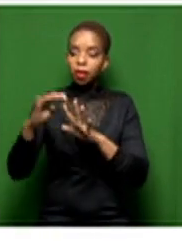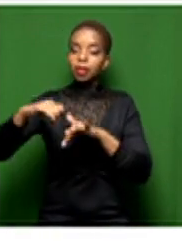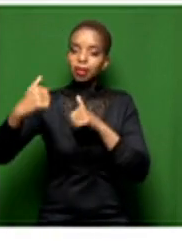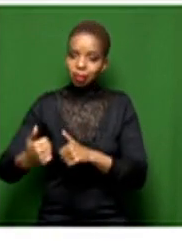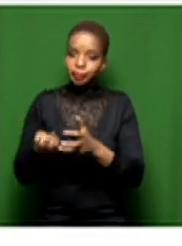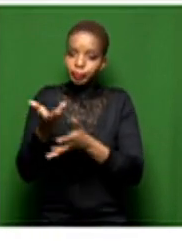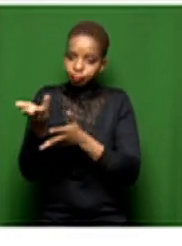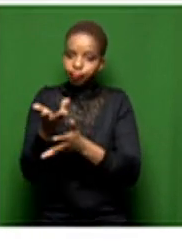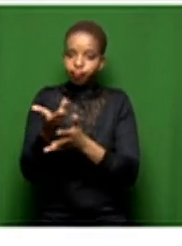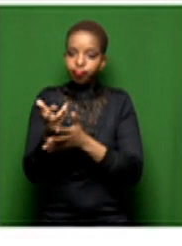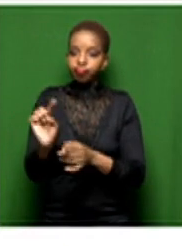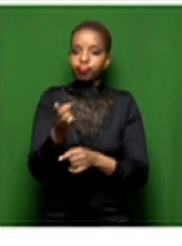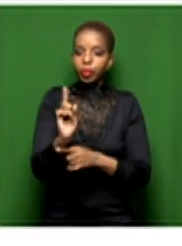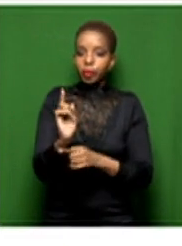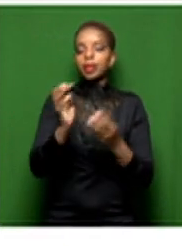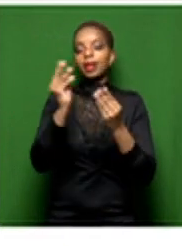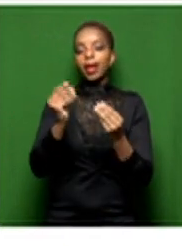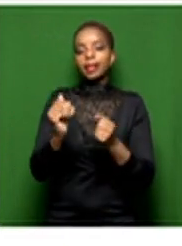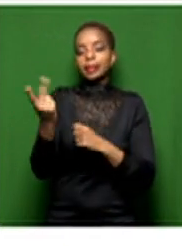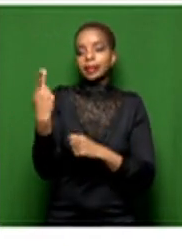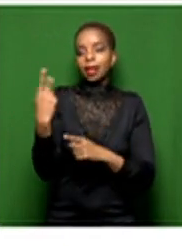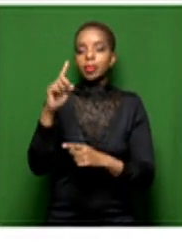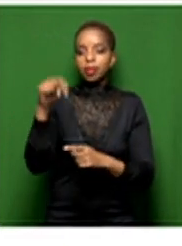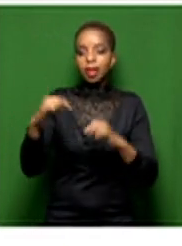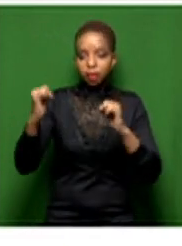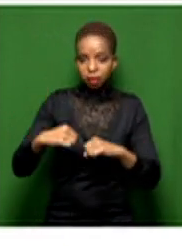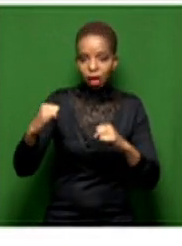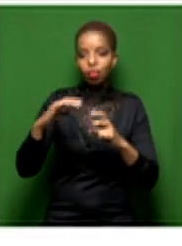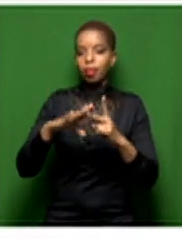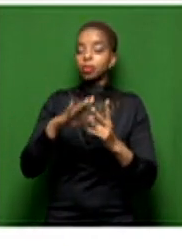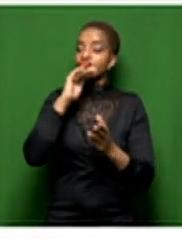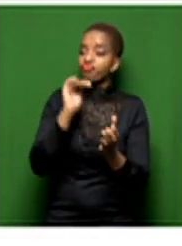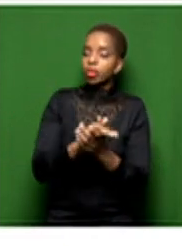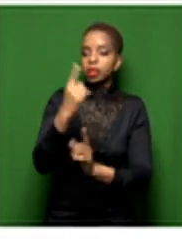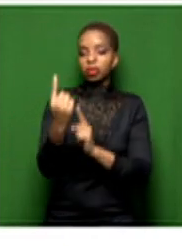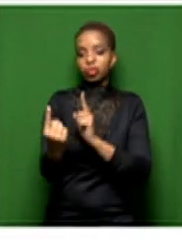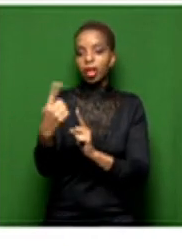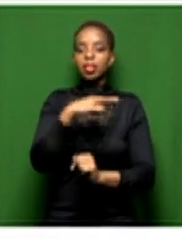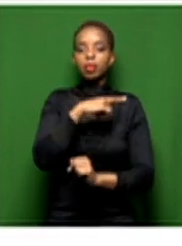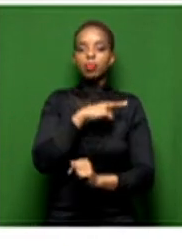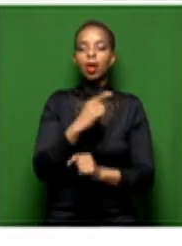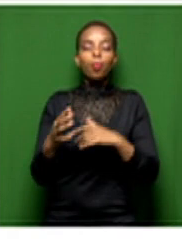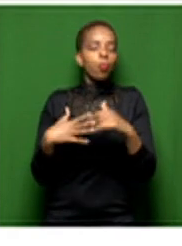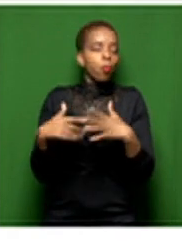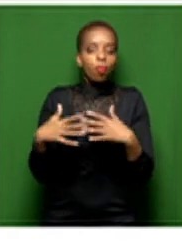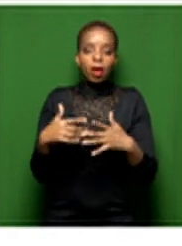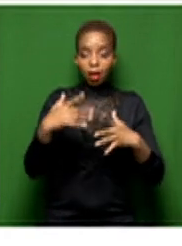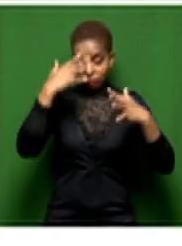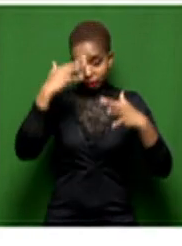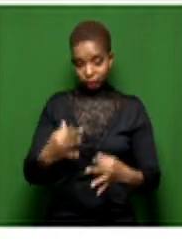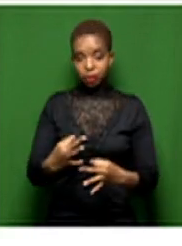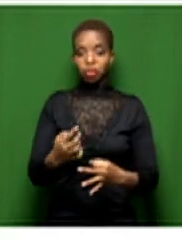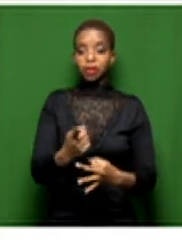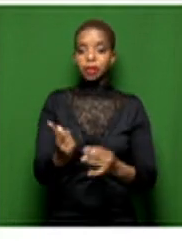be in agreement. There should be trust between the two of them, because whatever decisions that are made that are